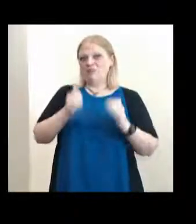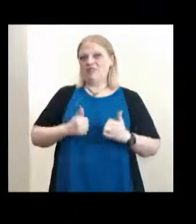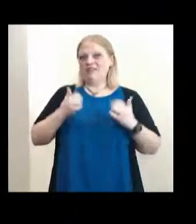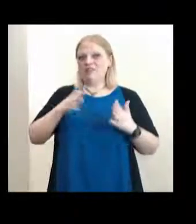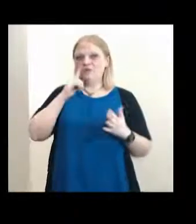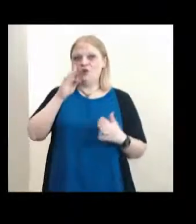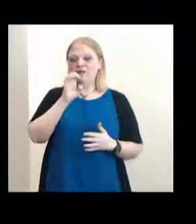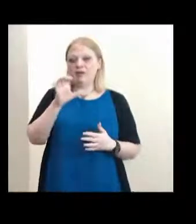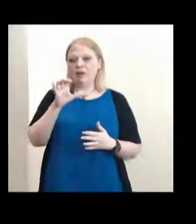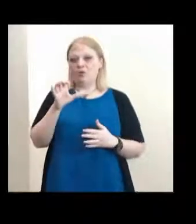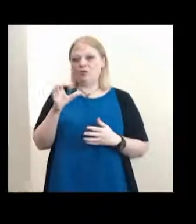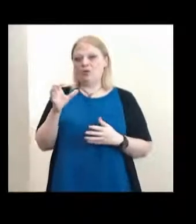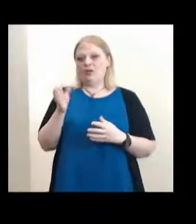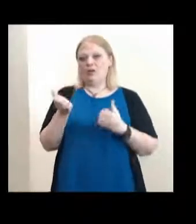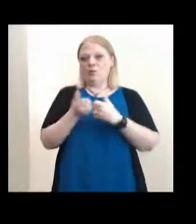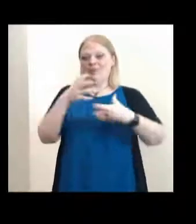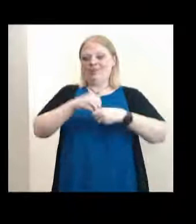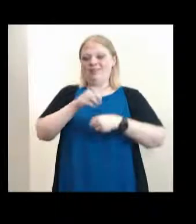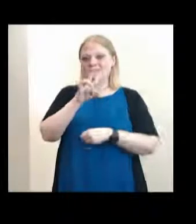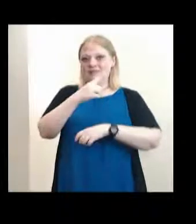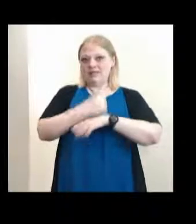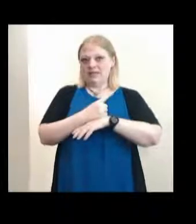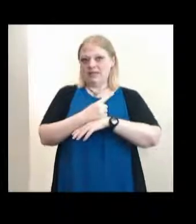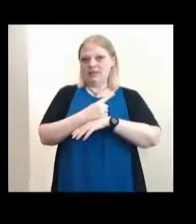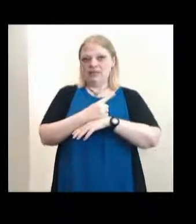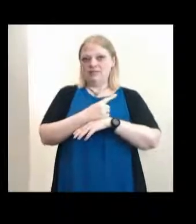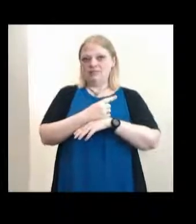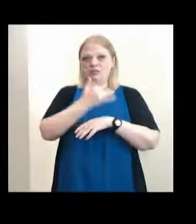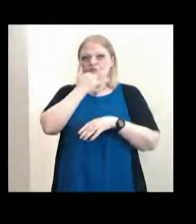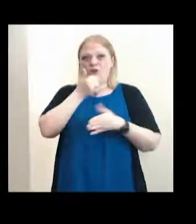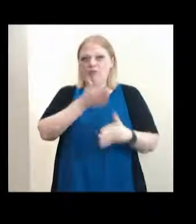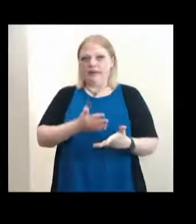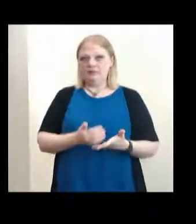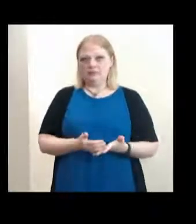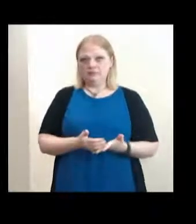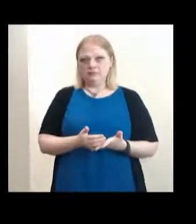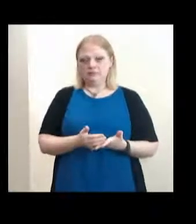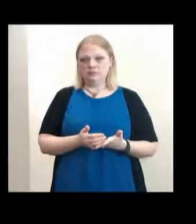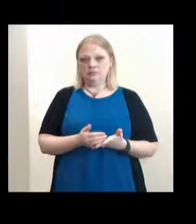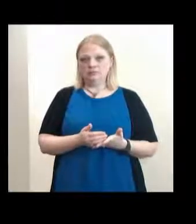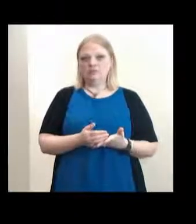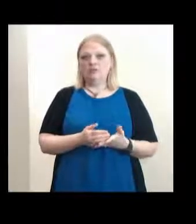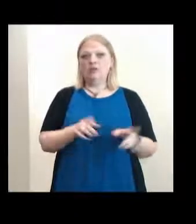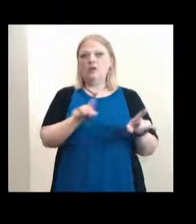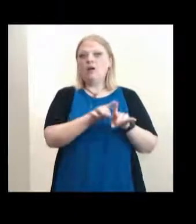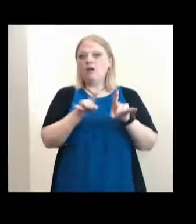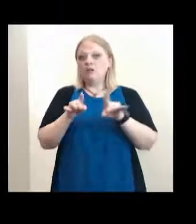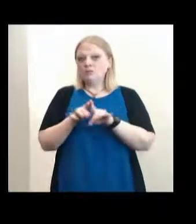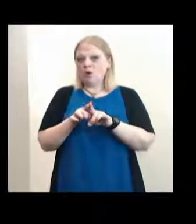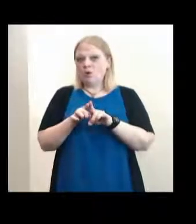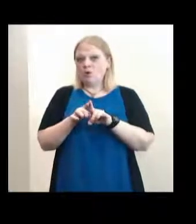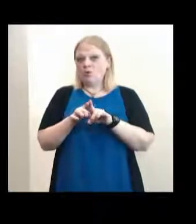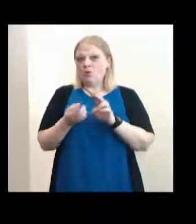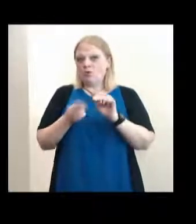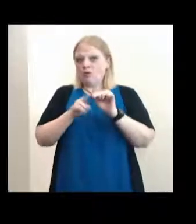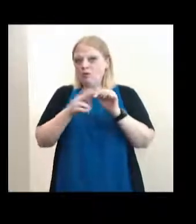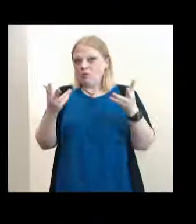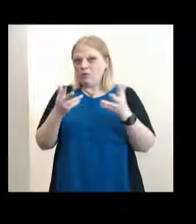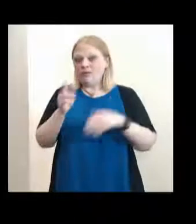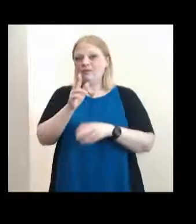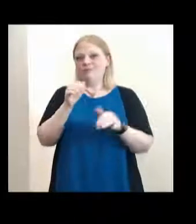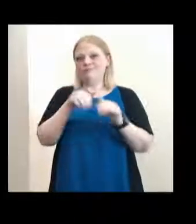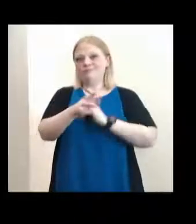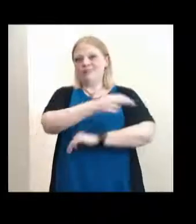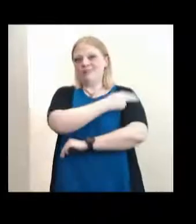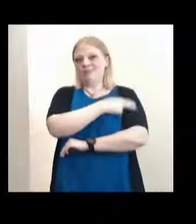County in the last 7 days. It's going in the wrong direction. And the other thing that's gone up in the last week are hospitalizations for